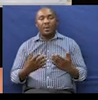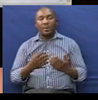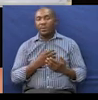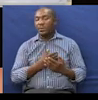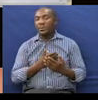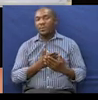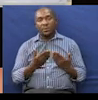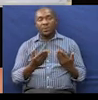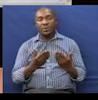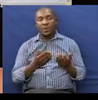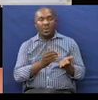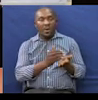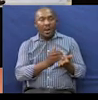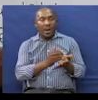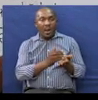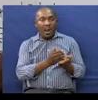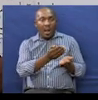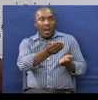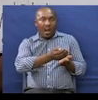of surplus production.